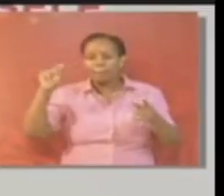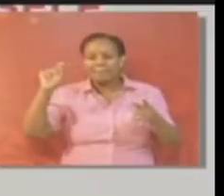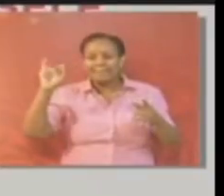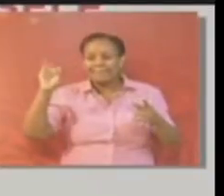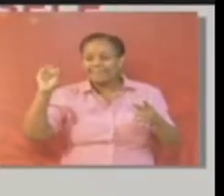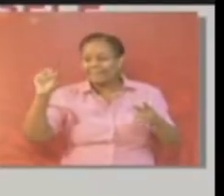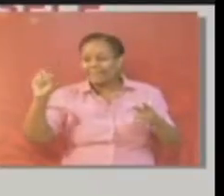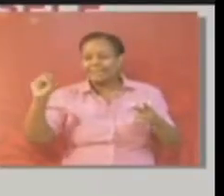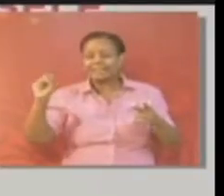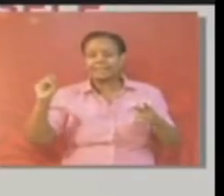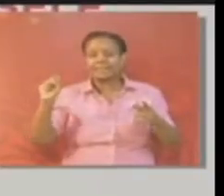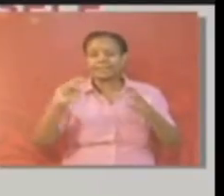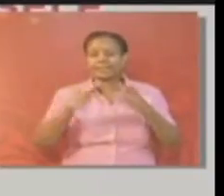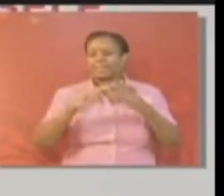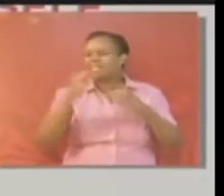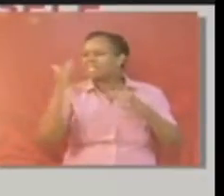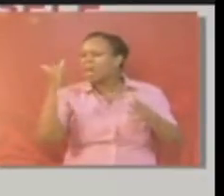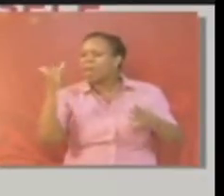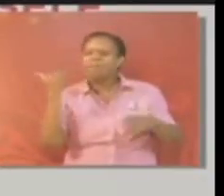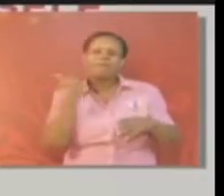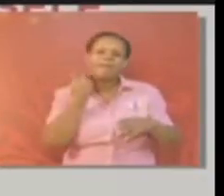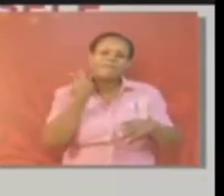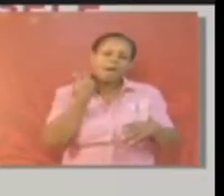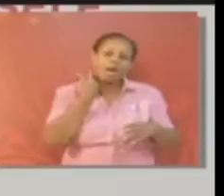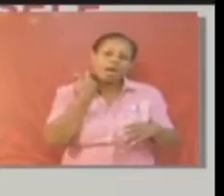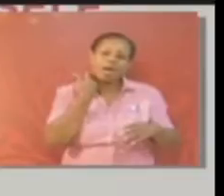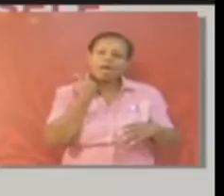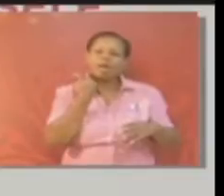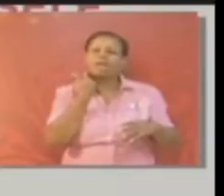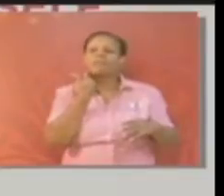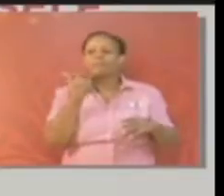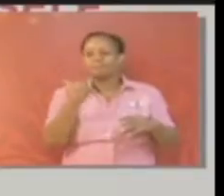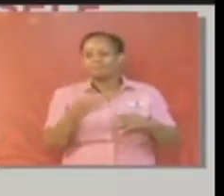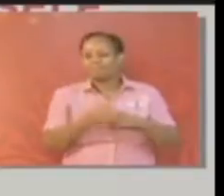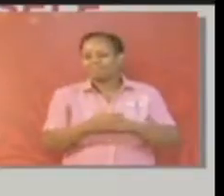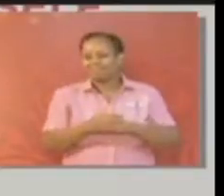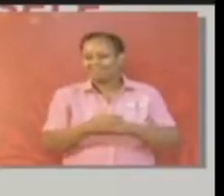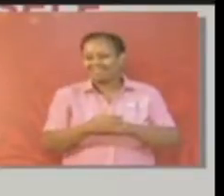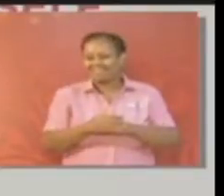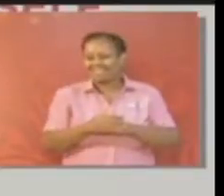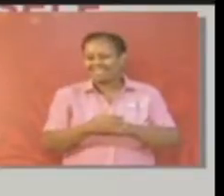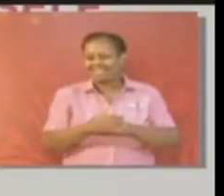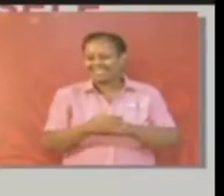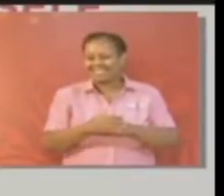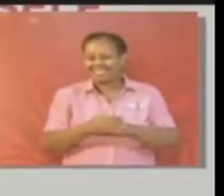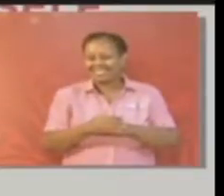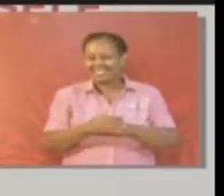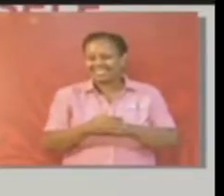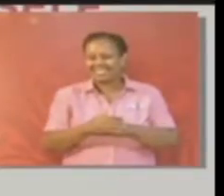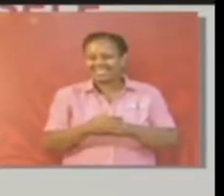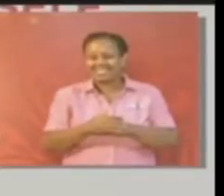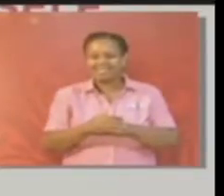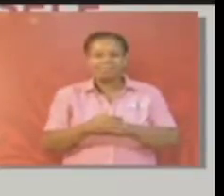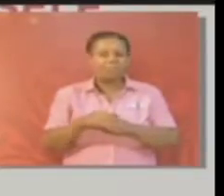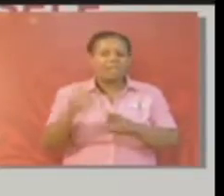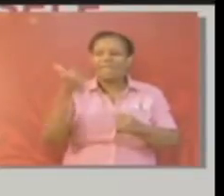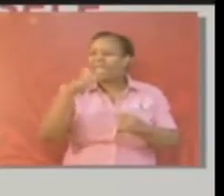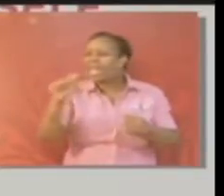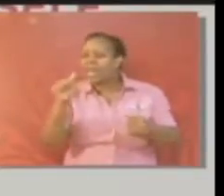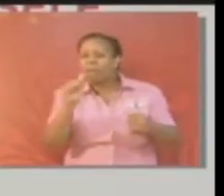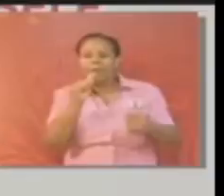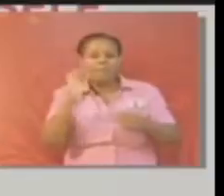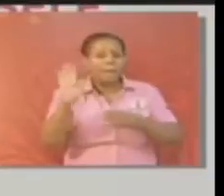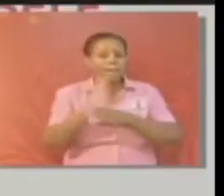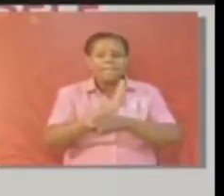that clears up that. Any private entity, once a drug or